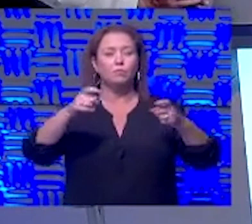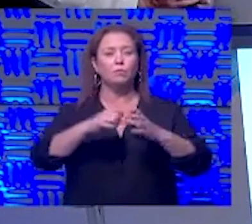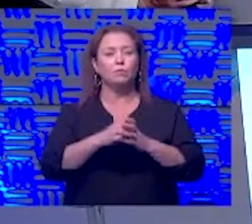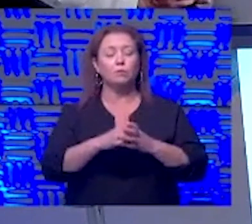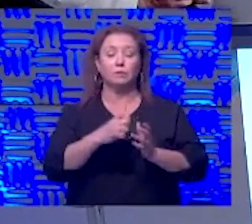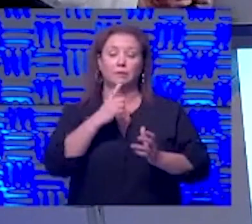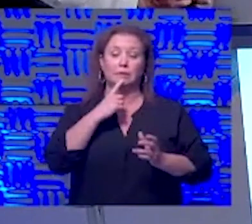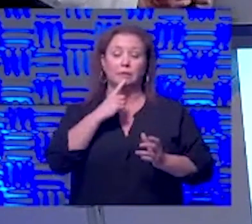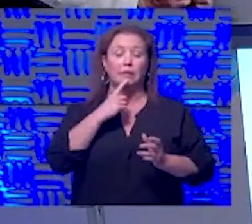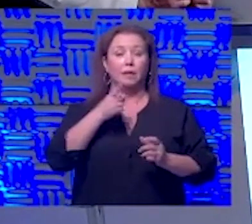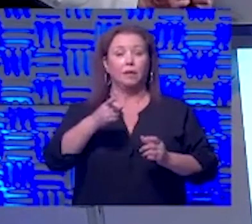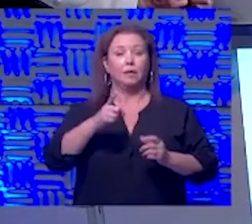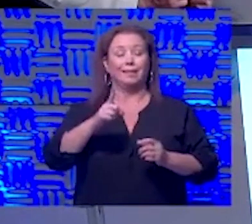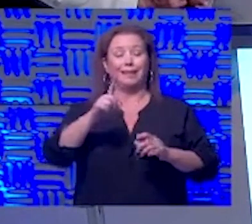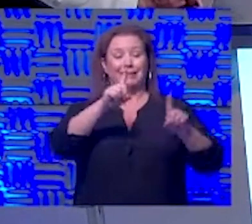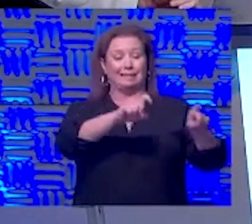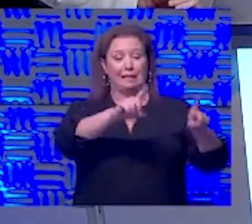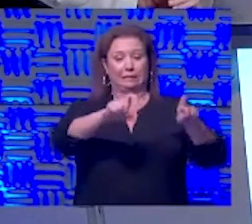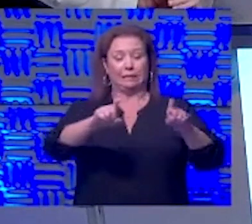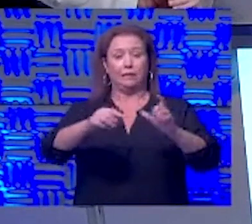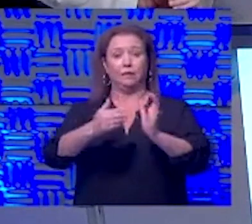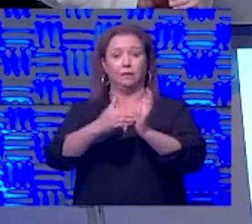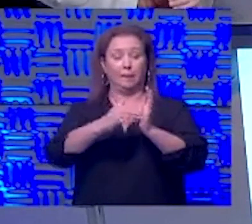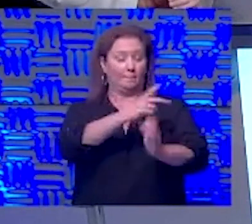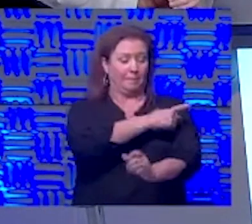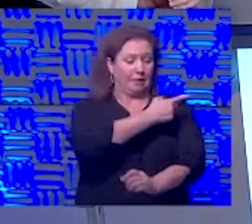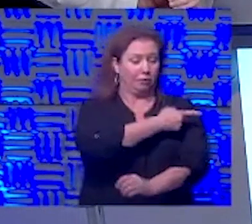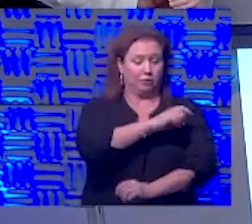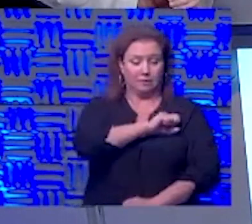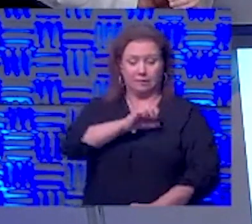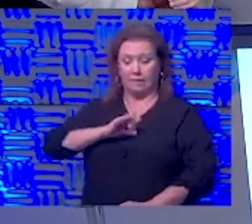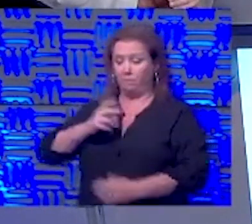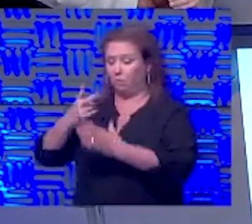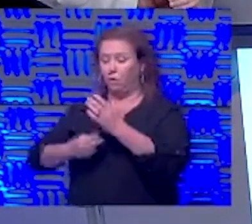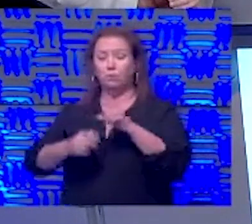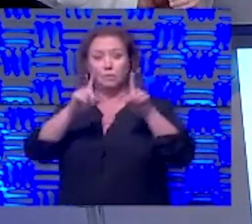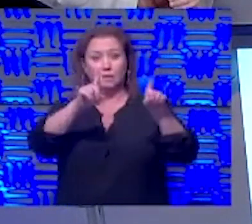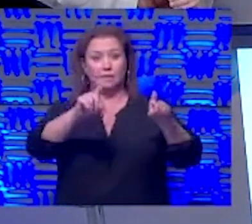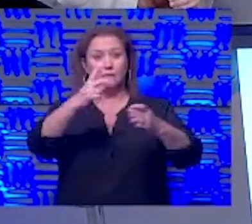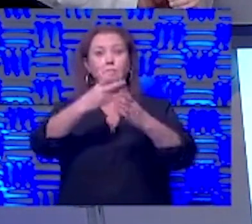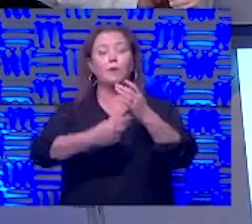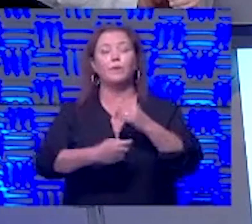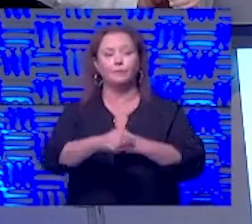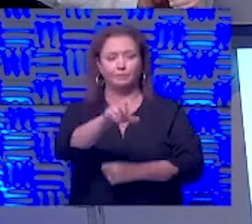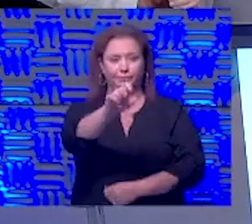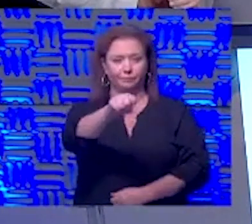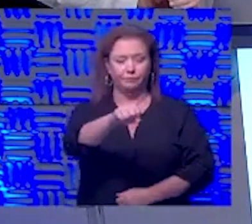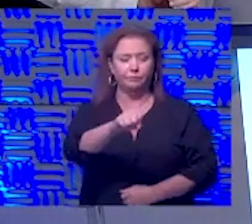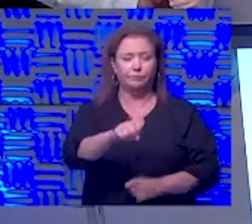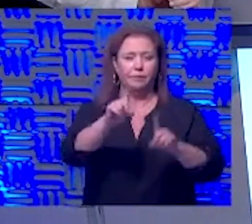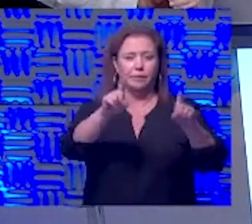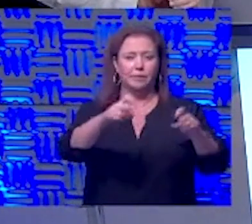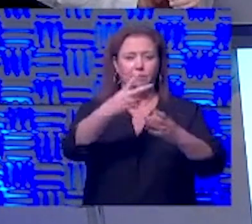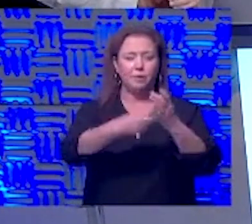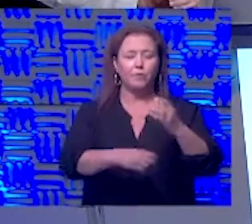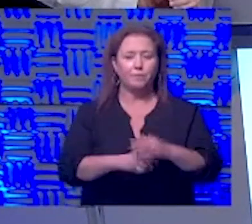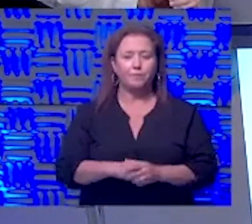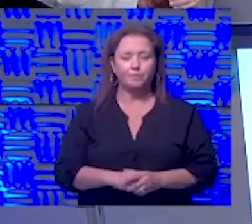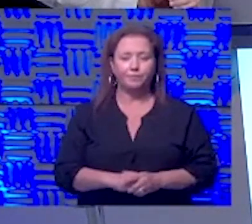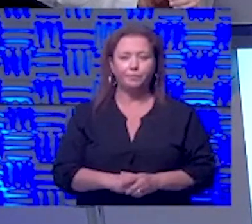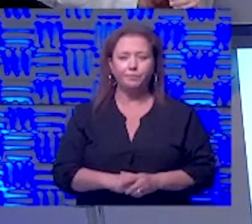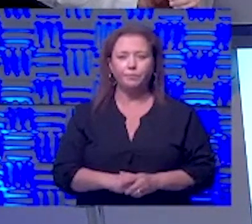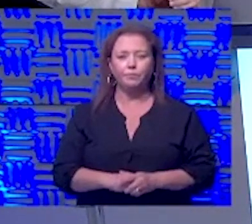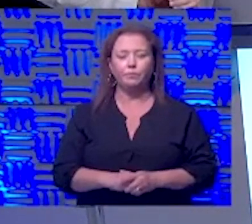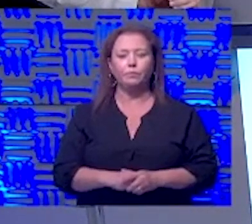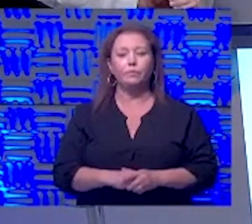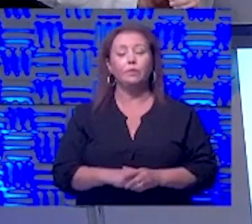to say, when you do the cyclical testing, are you doing both patients and staff, or? That's right. Yeah, we're that's doing both patients and a staff. lot of effort there, and that's going to